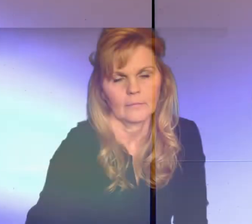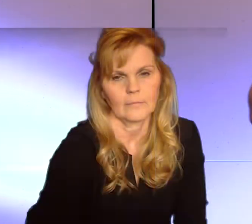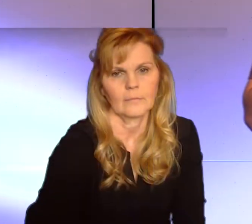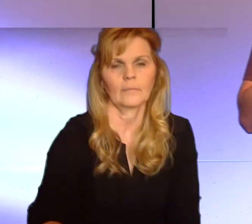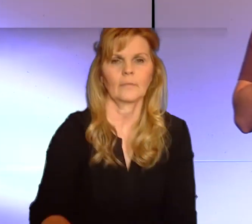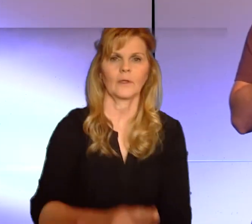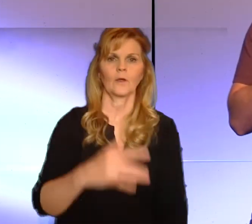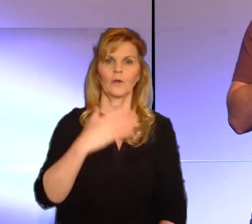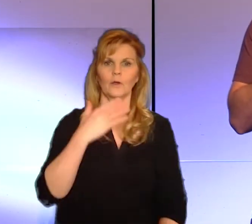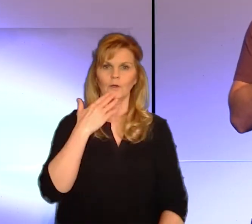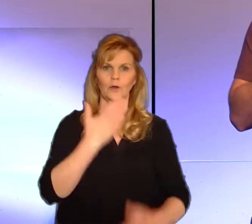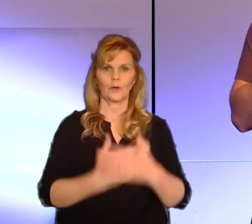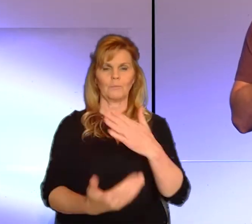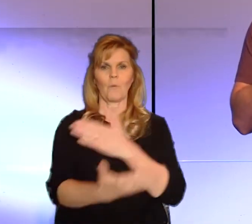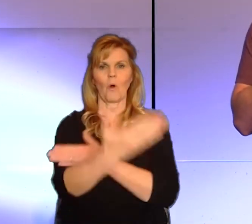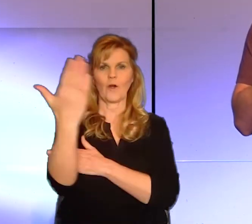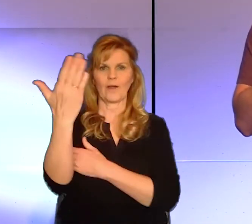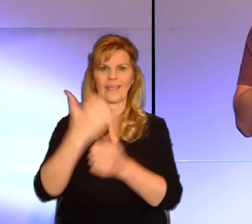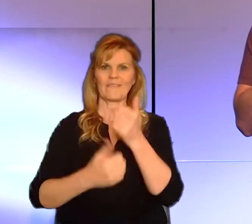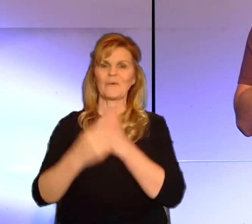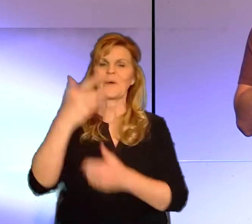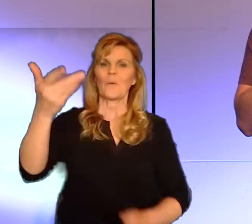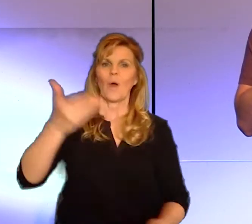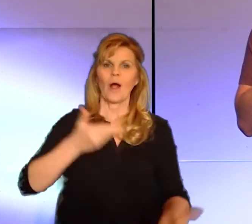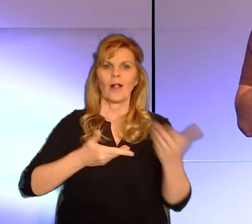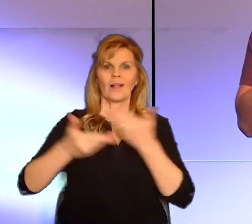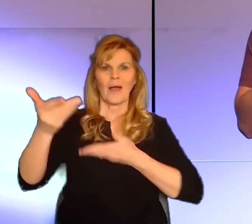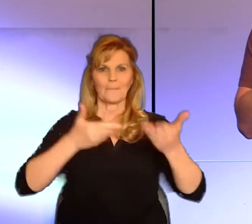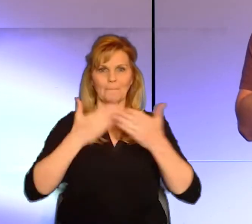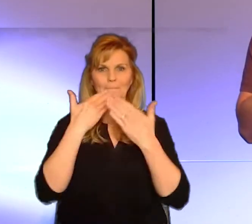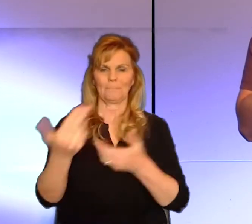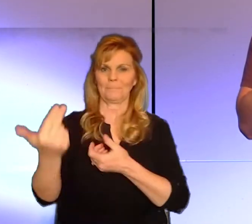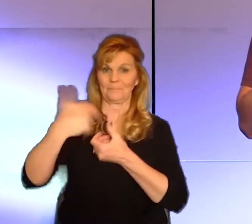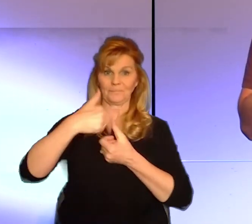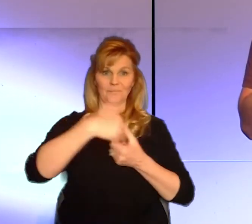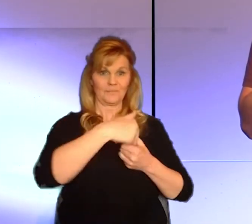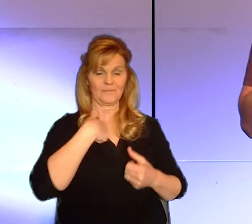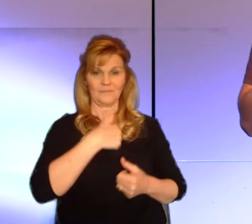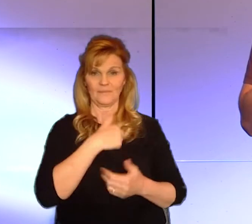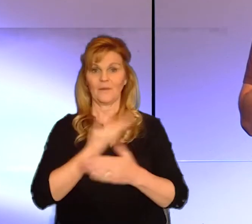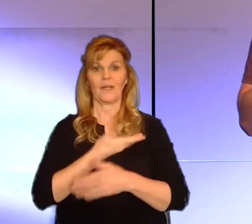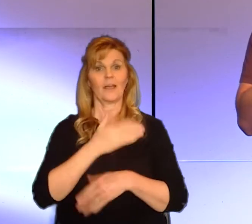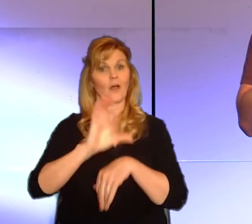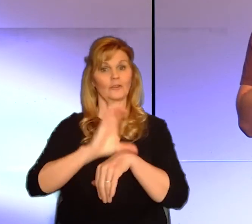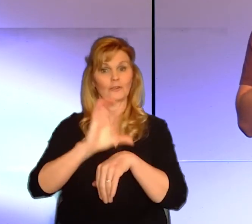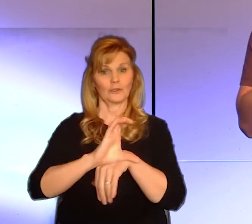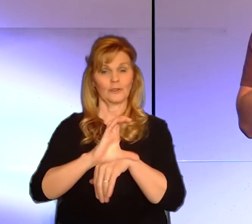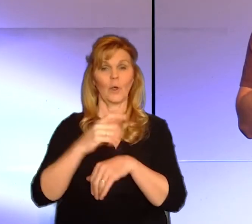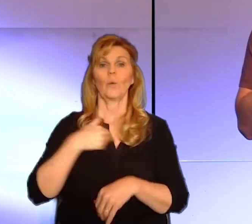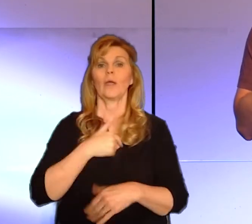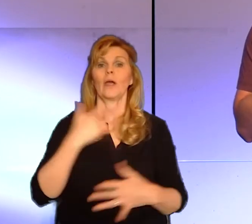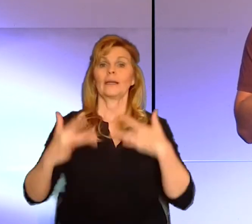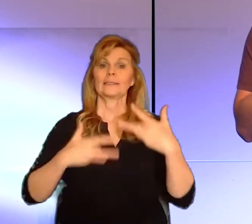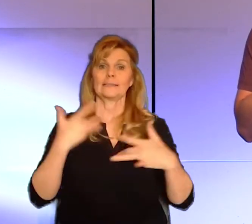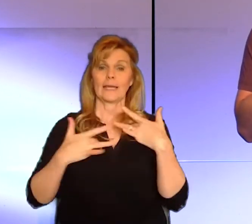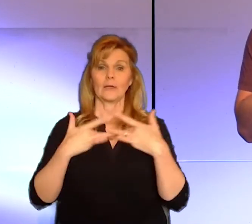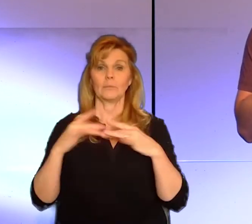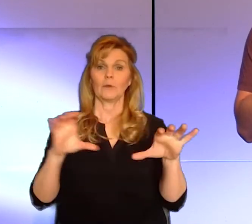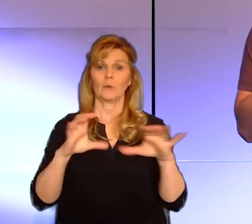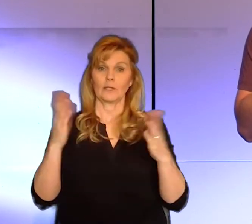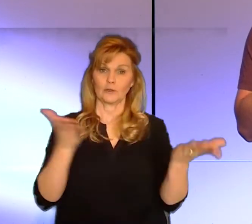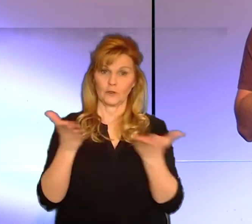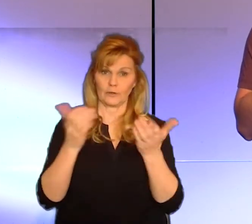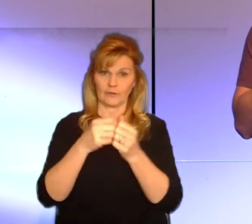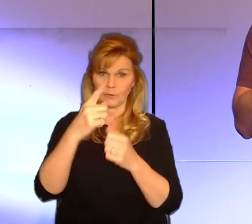Hey everyone, welcome. Thank you so much for joining us this morning at Relevant Life Church. We're so excited to be doing service with